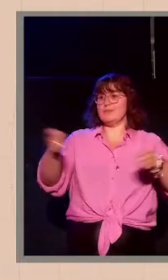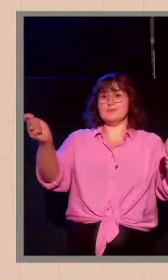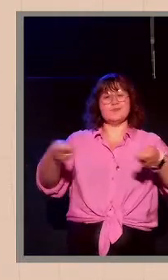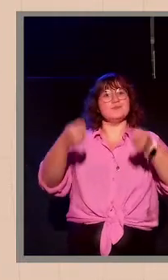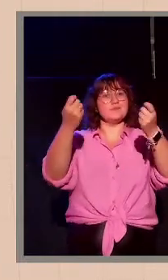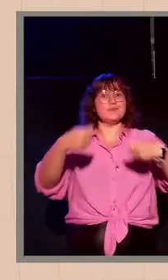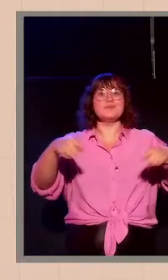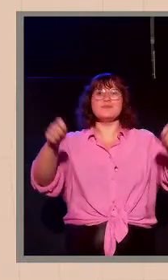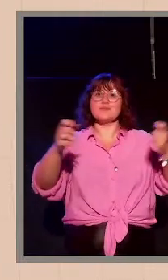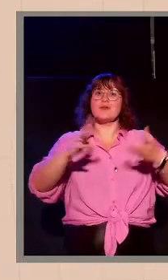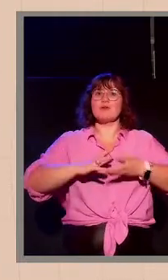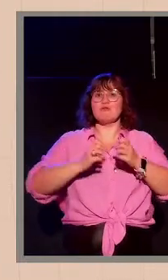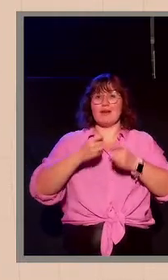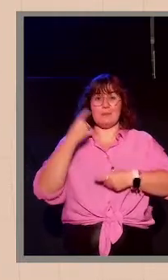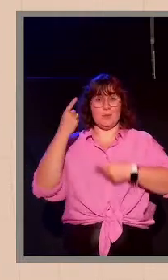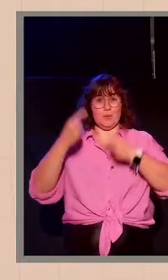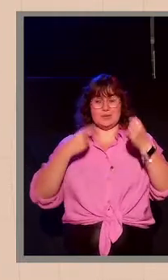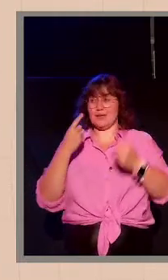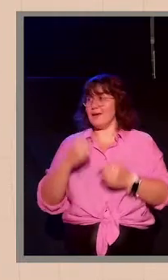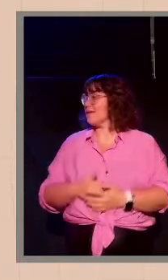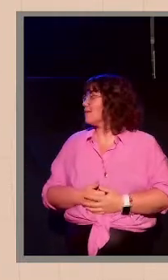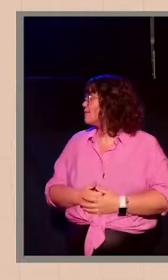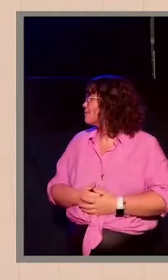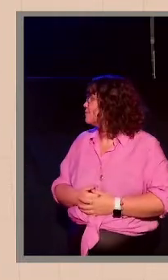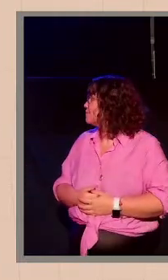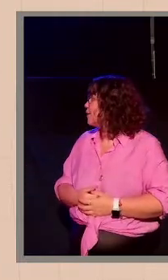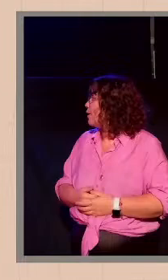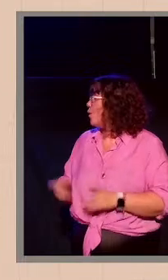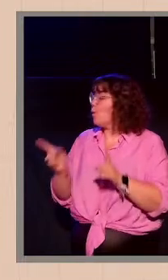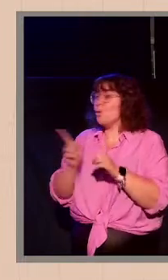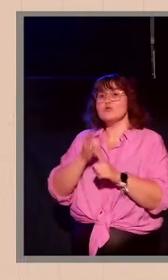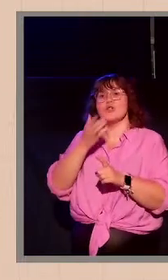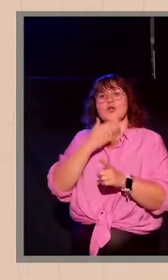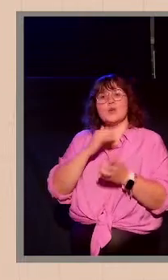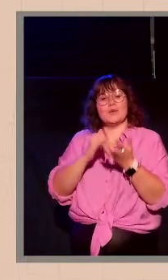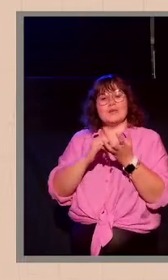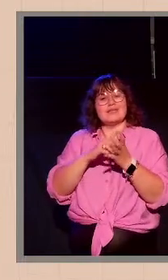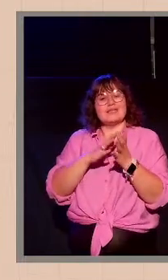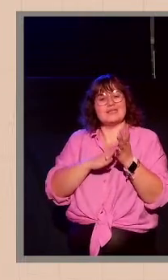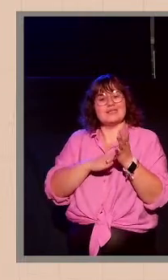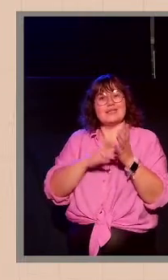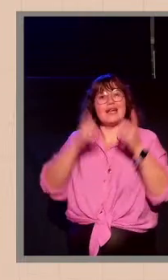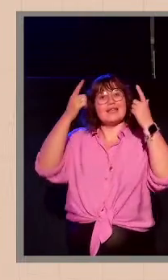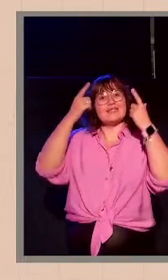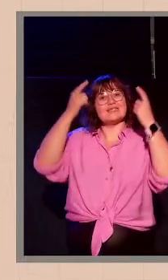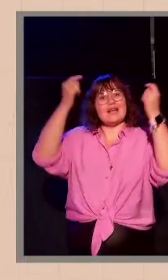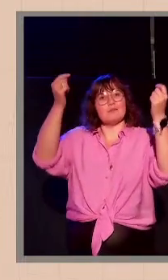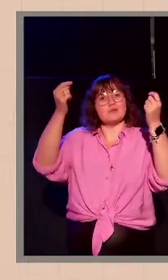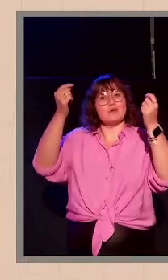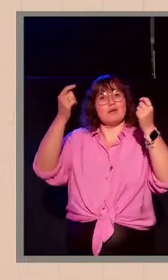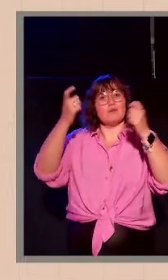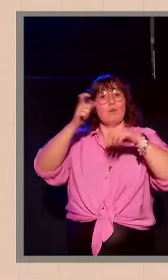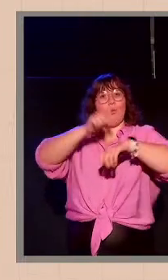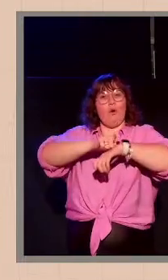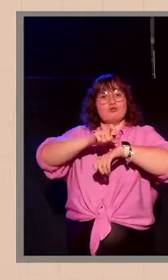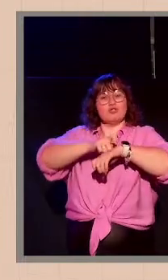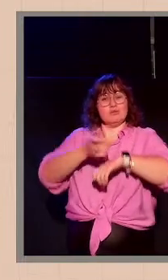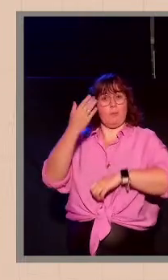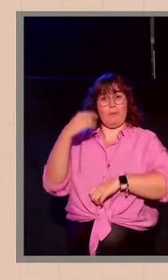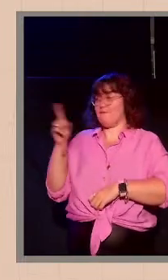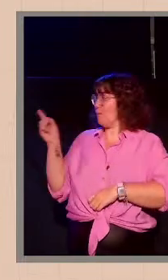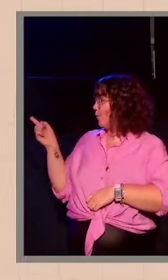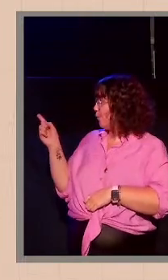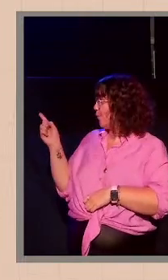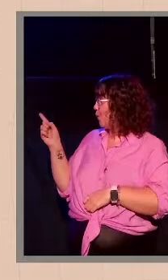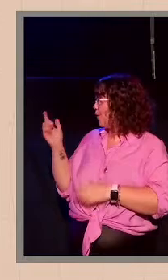indestructible. But we also use these Samsung digital watches. It will actually work on Apple ones as well. So